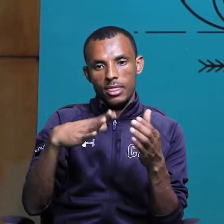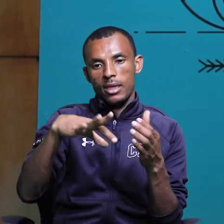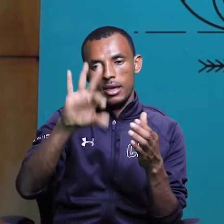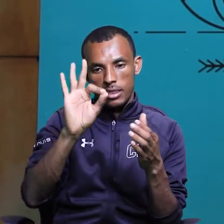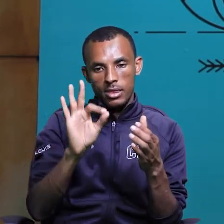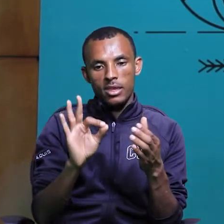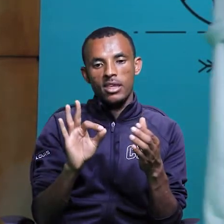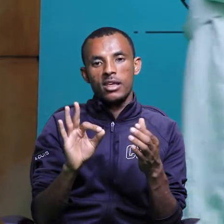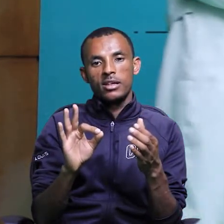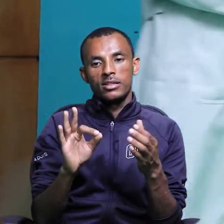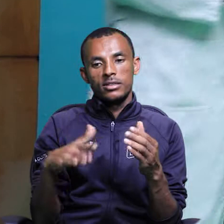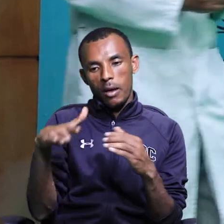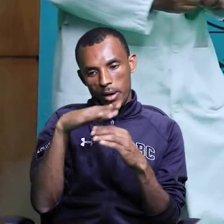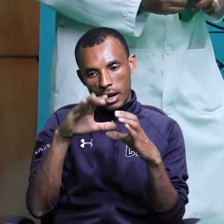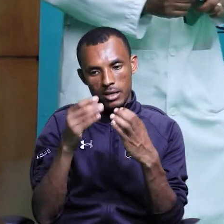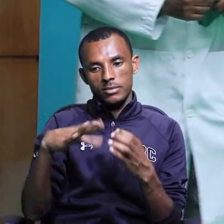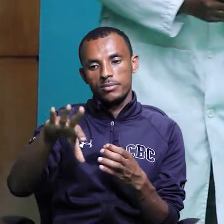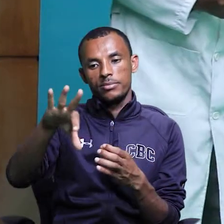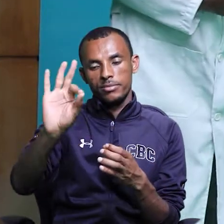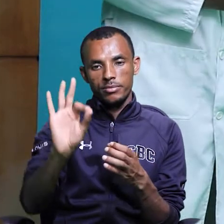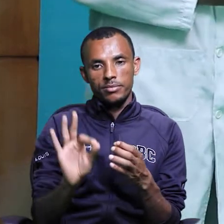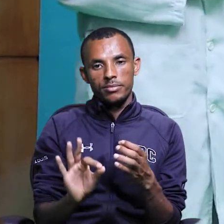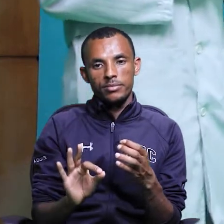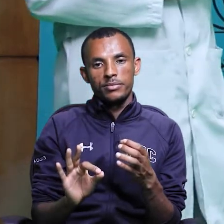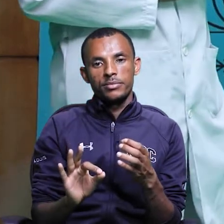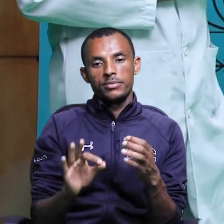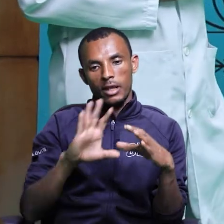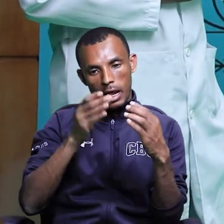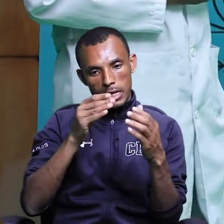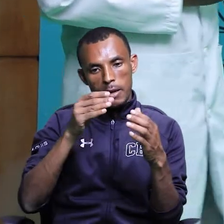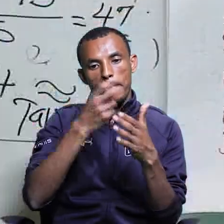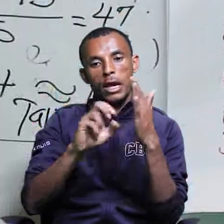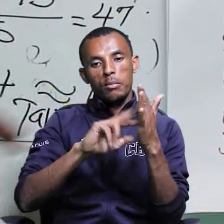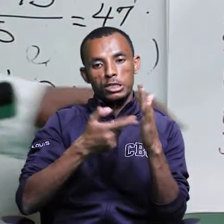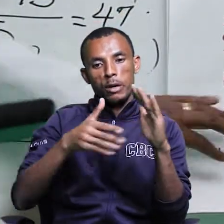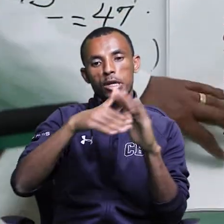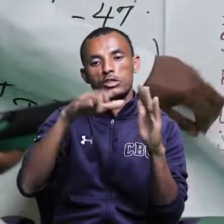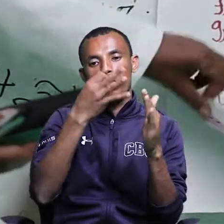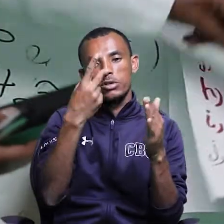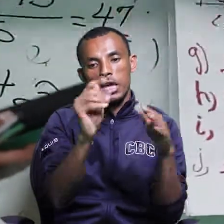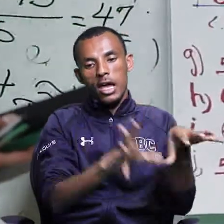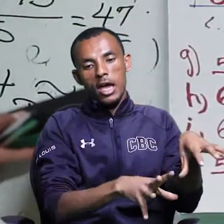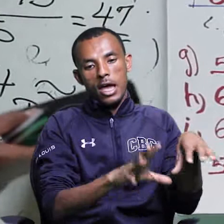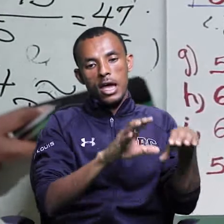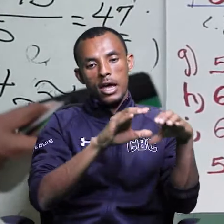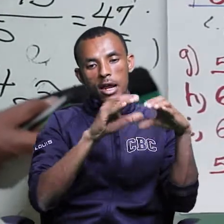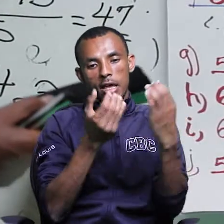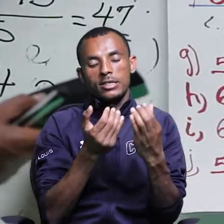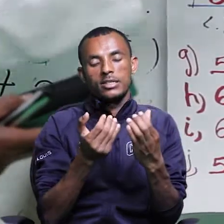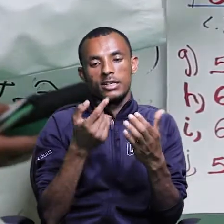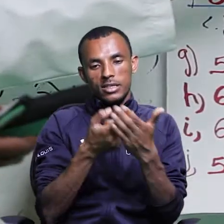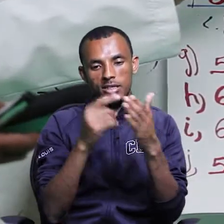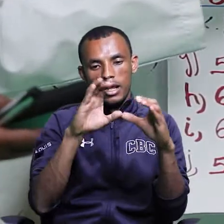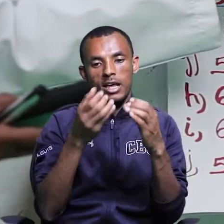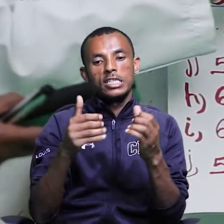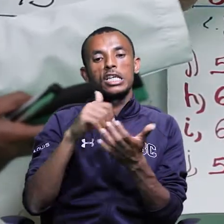of the given data? Class mark, it is the representative of a class. In this class,